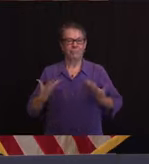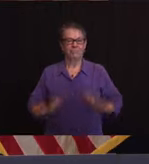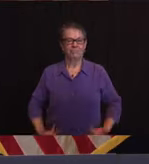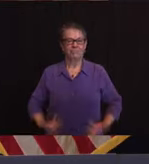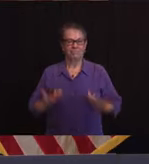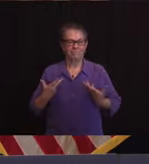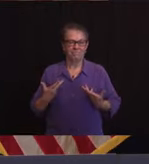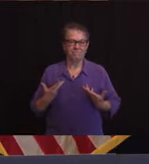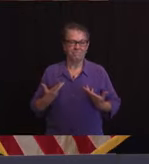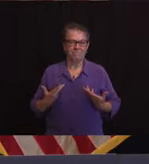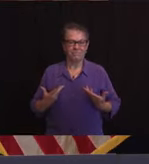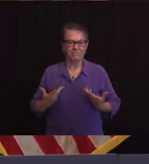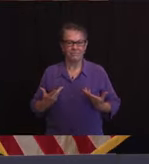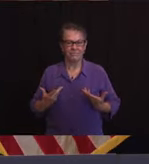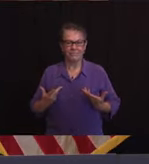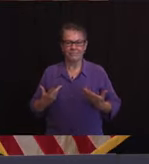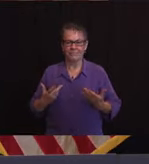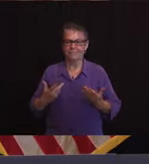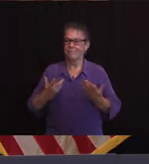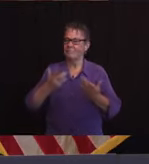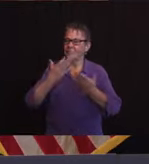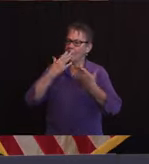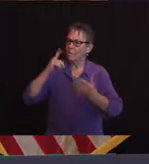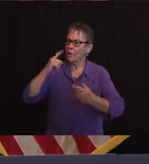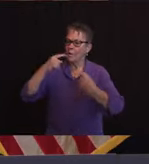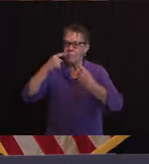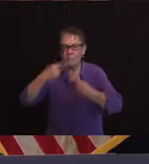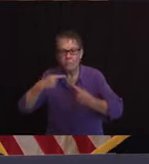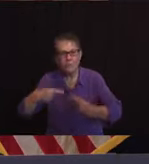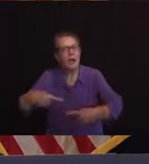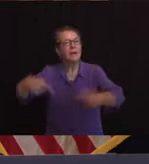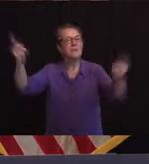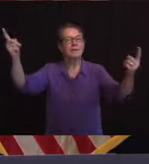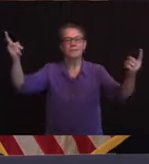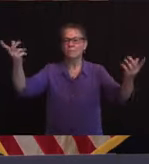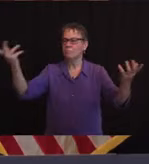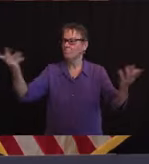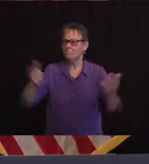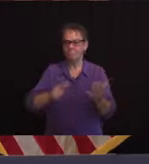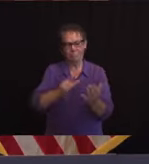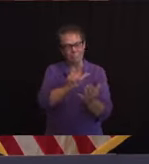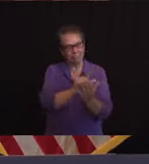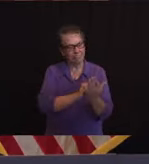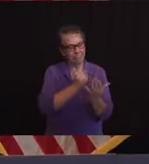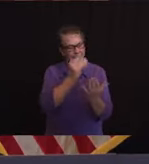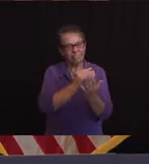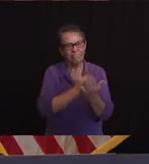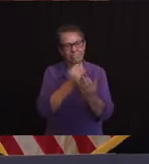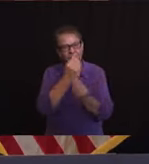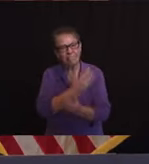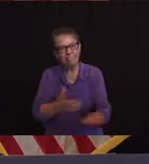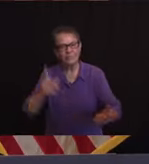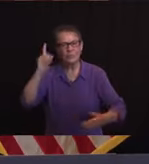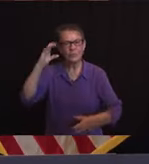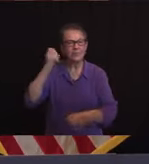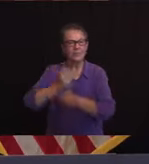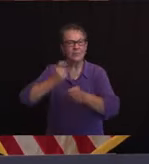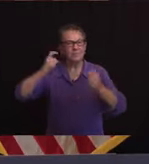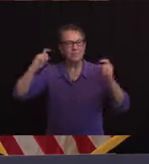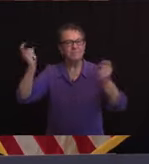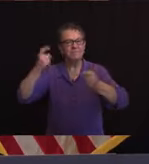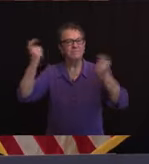afternoon. And I'll close on a somber note. Last Friday, we lost Lieutenant Keith Young